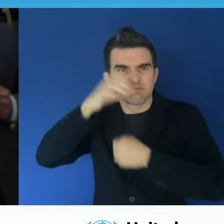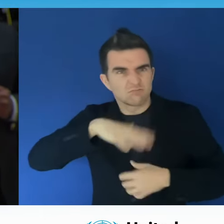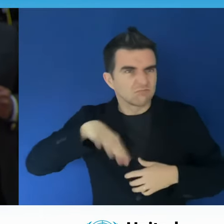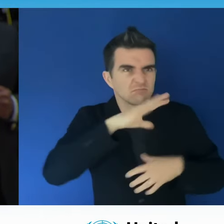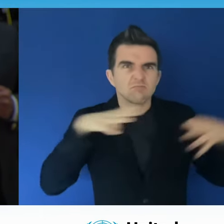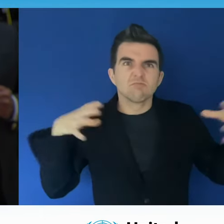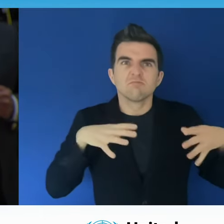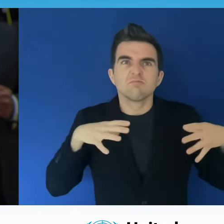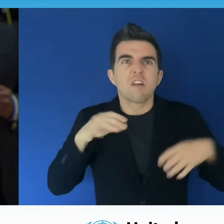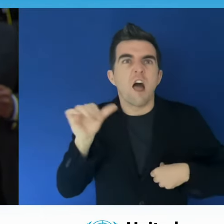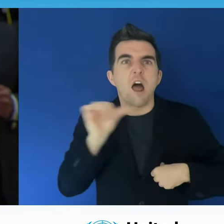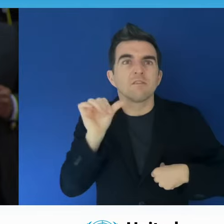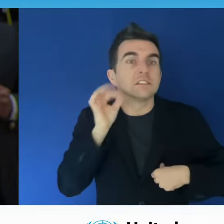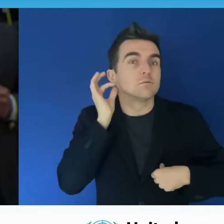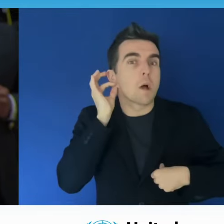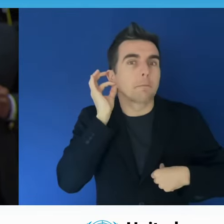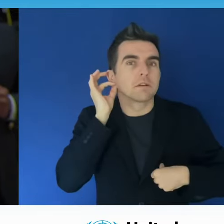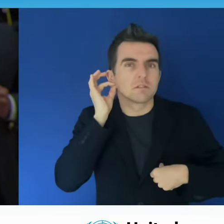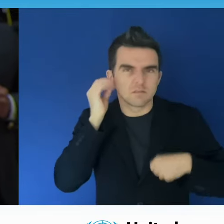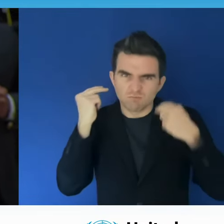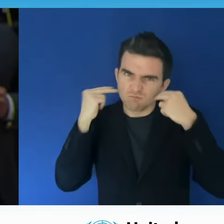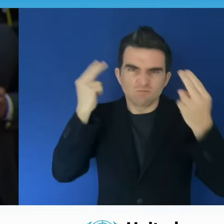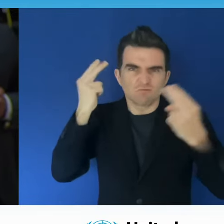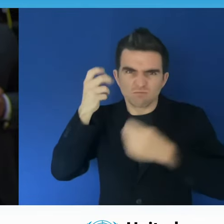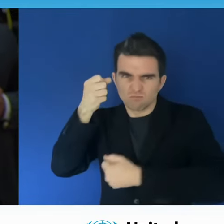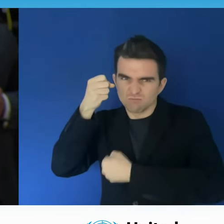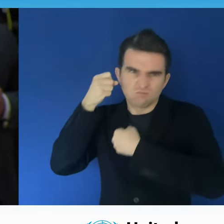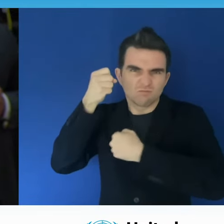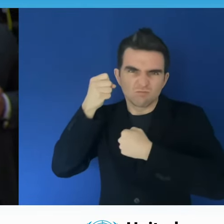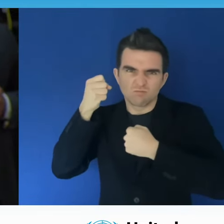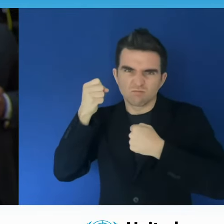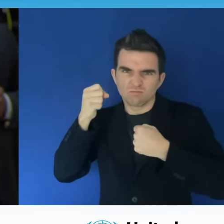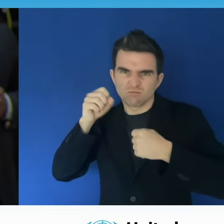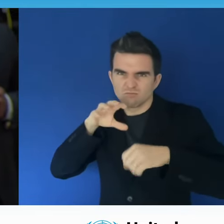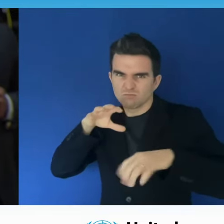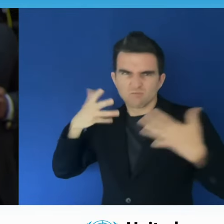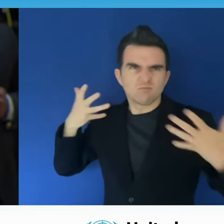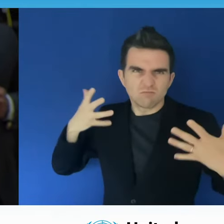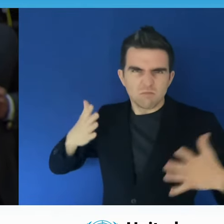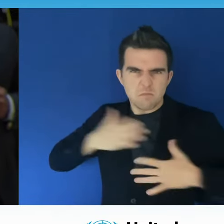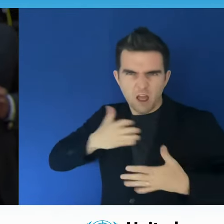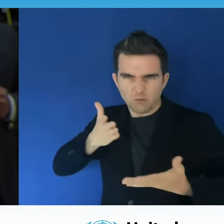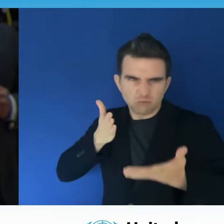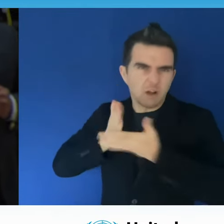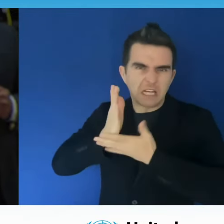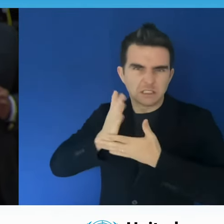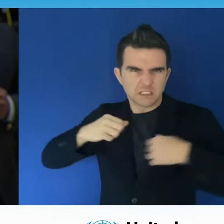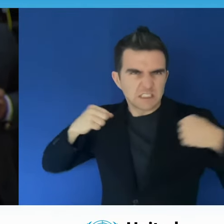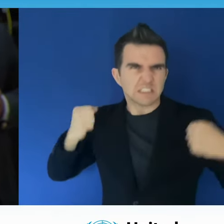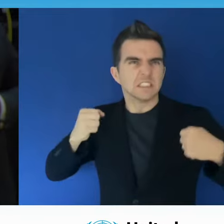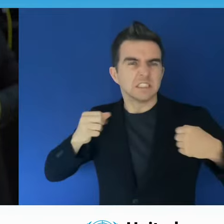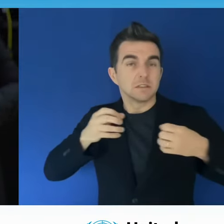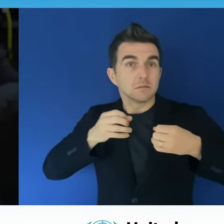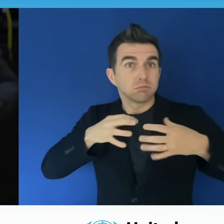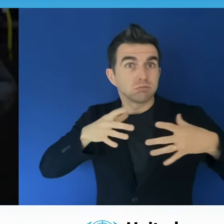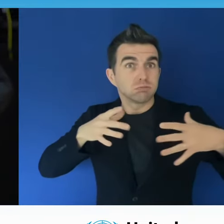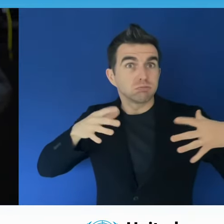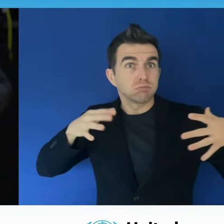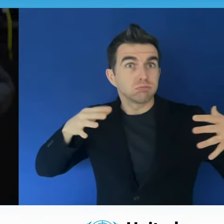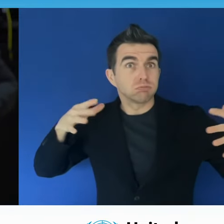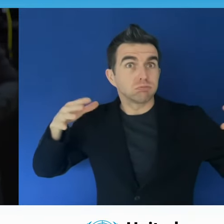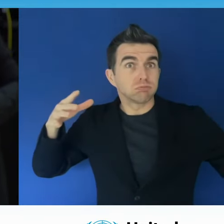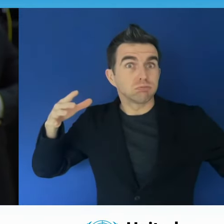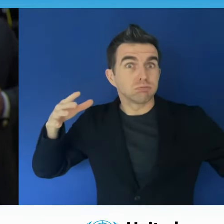the number of bullets rises, our resilience rises higher. As the restrictions